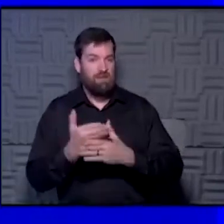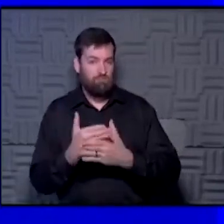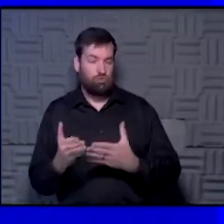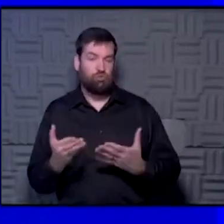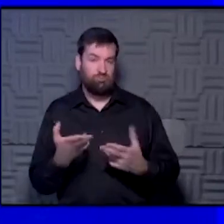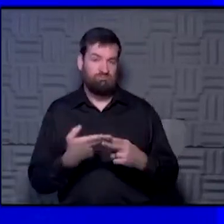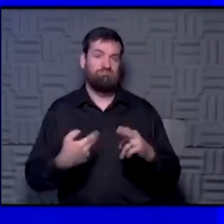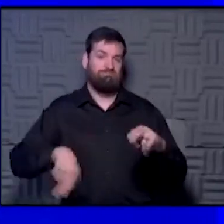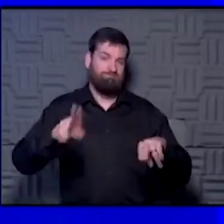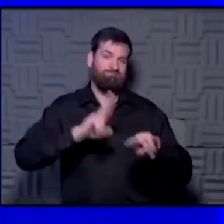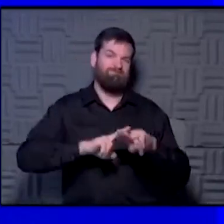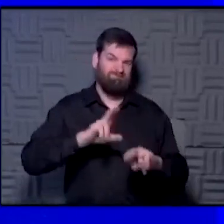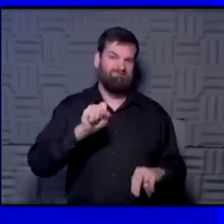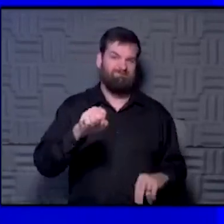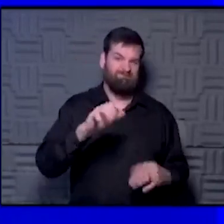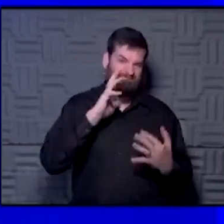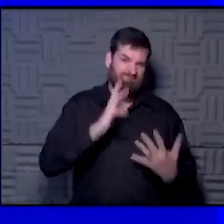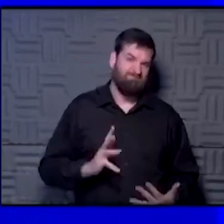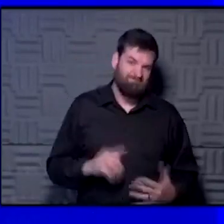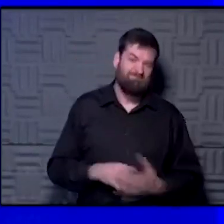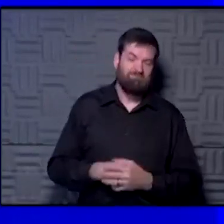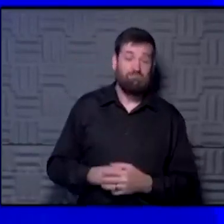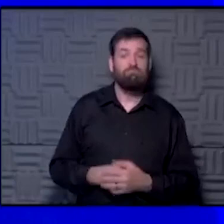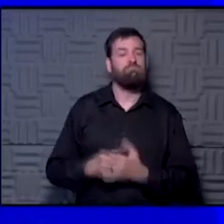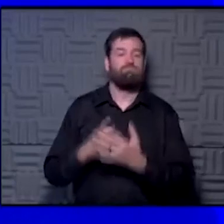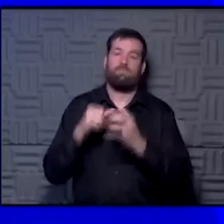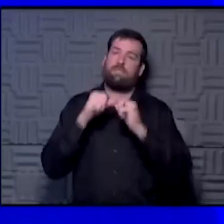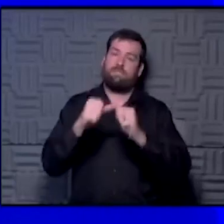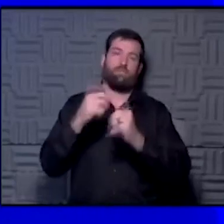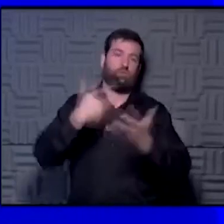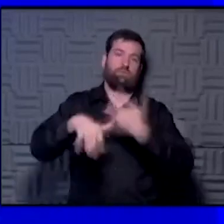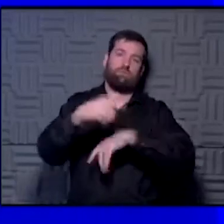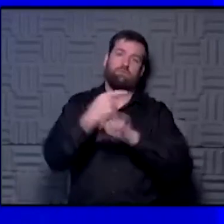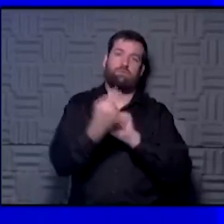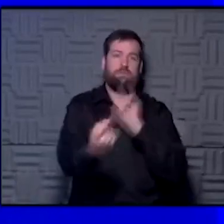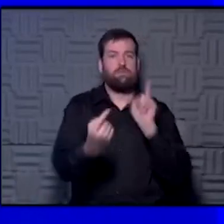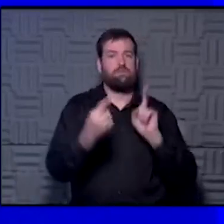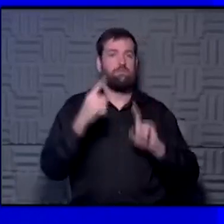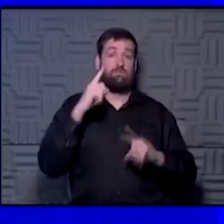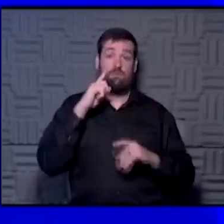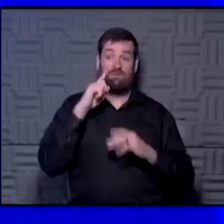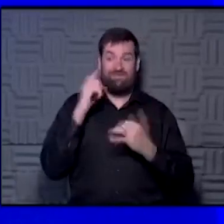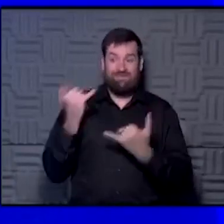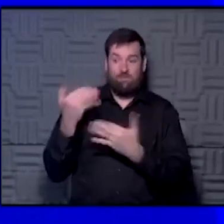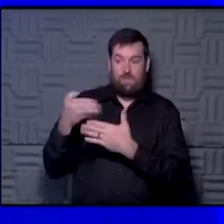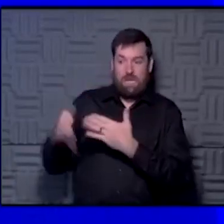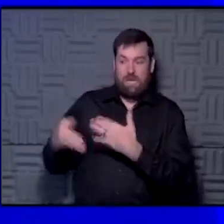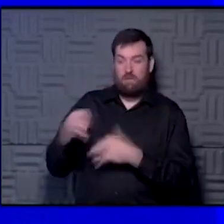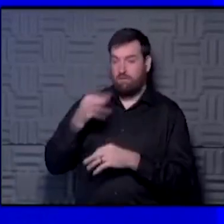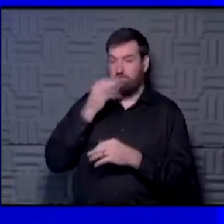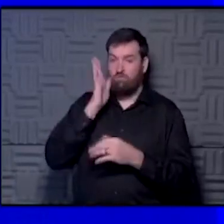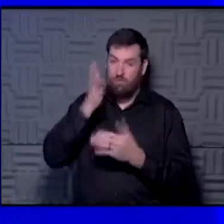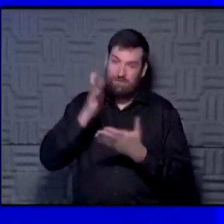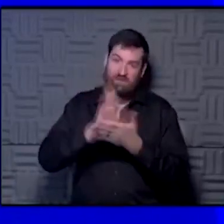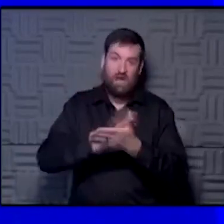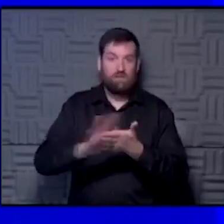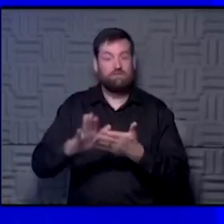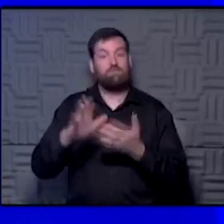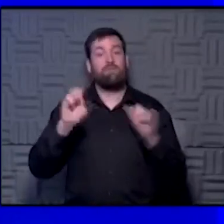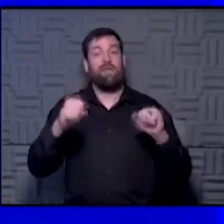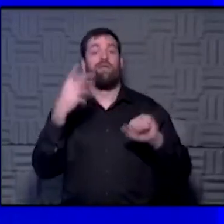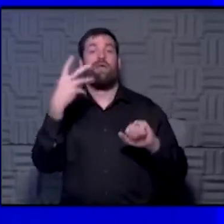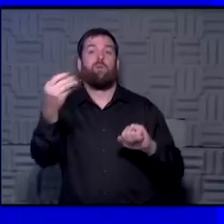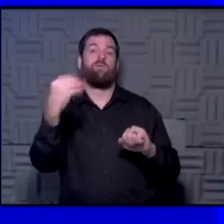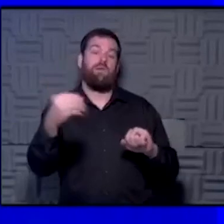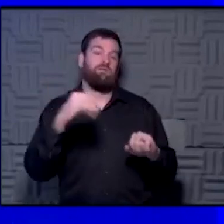has increased. Continue to distance, especially I think it's going to be nice this weekend. If you can be doing things